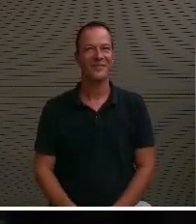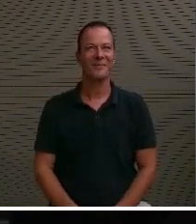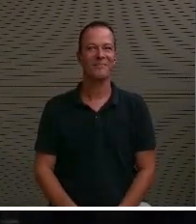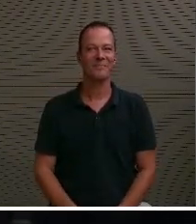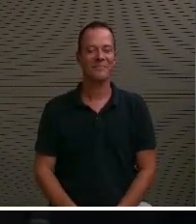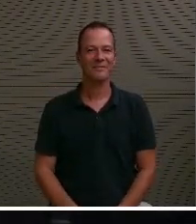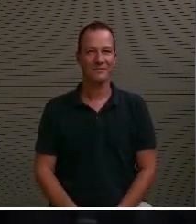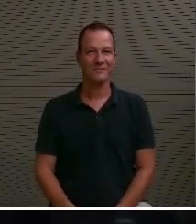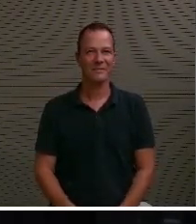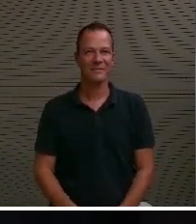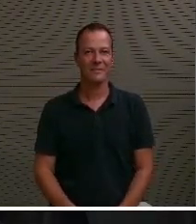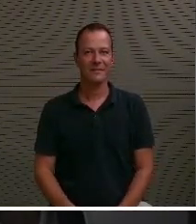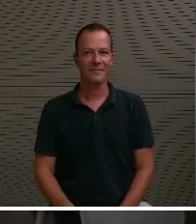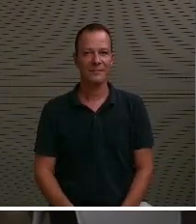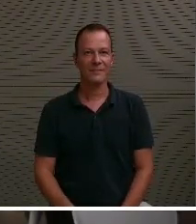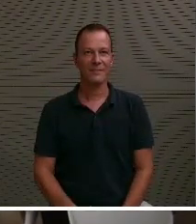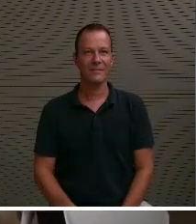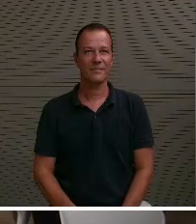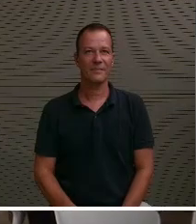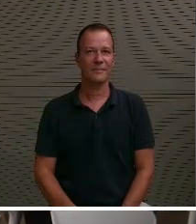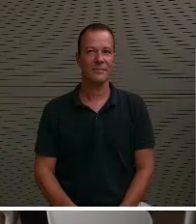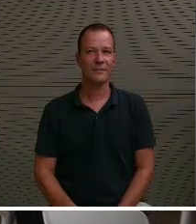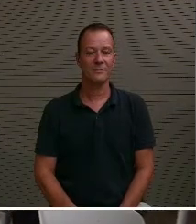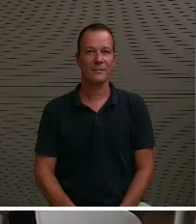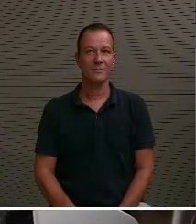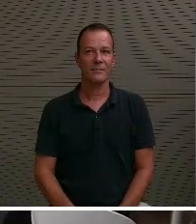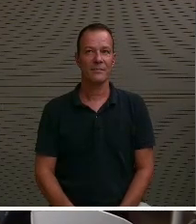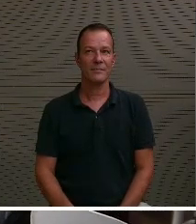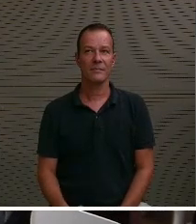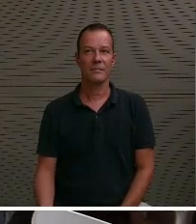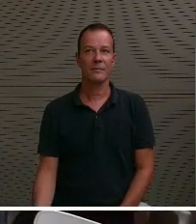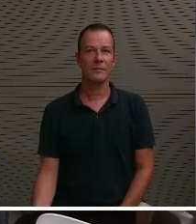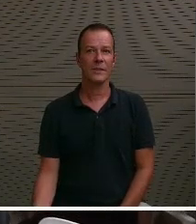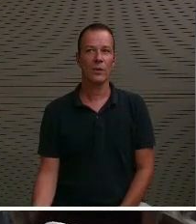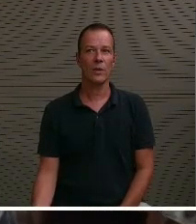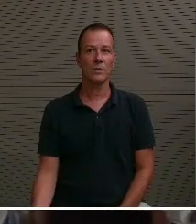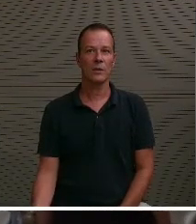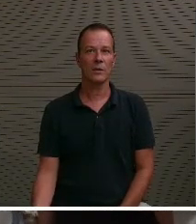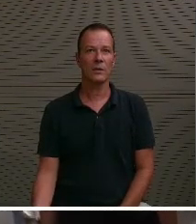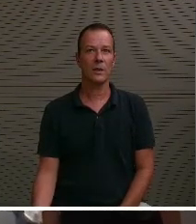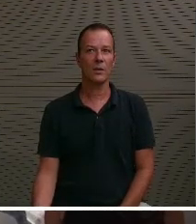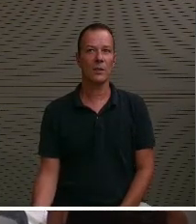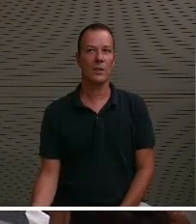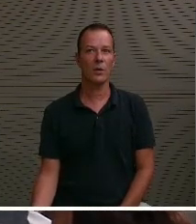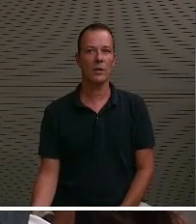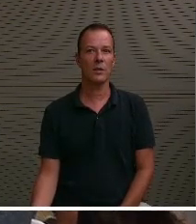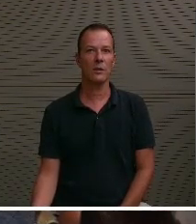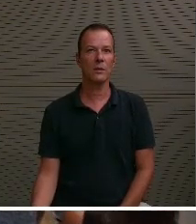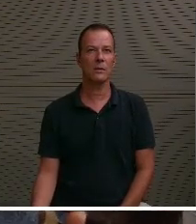Una vieja me dio un coco para que se lo pelara.